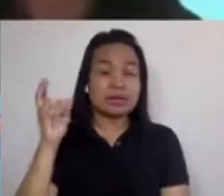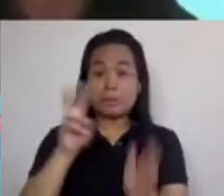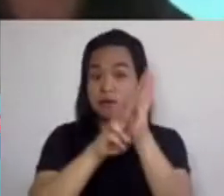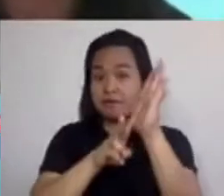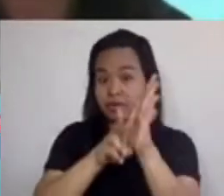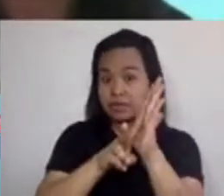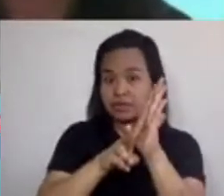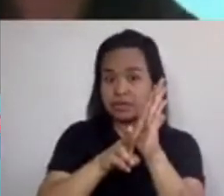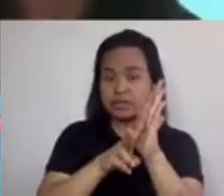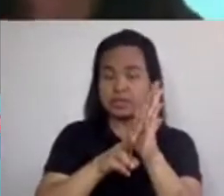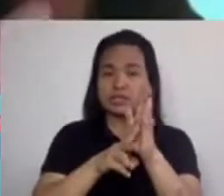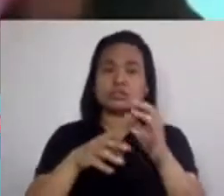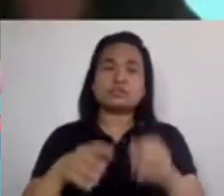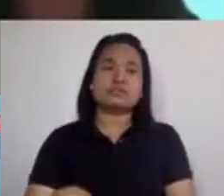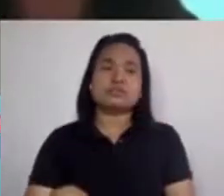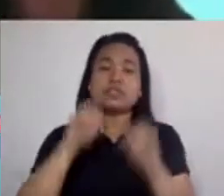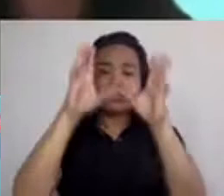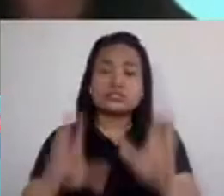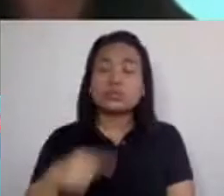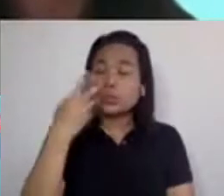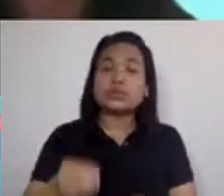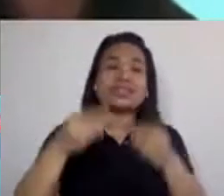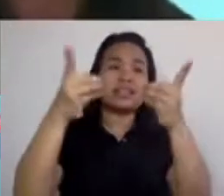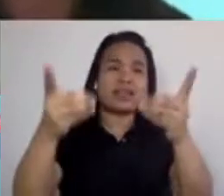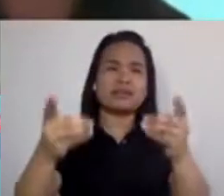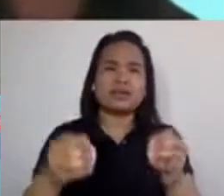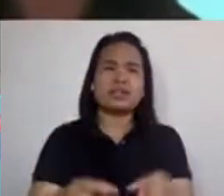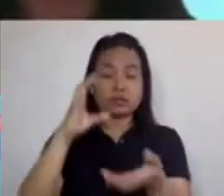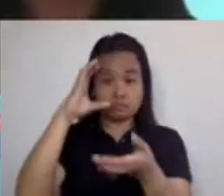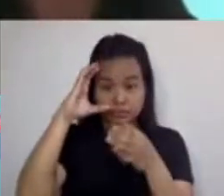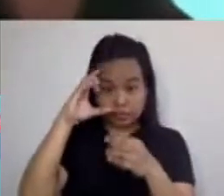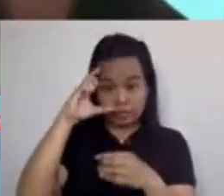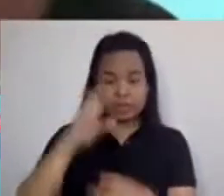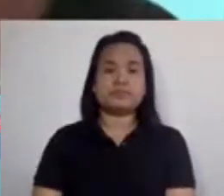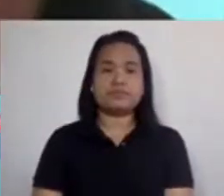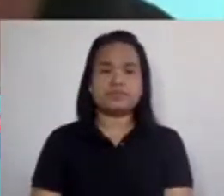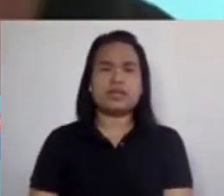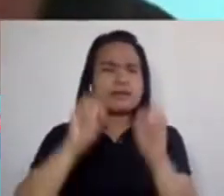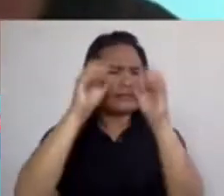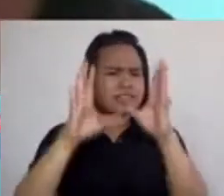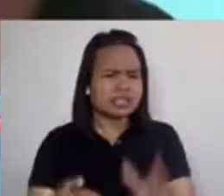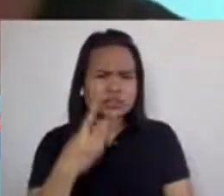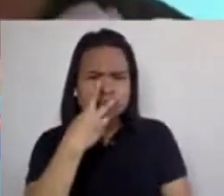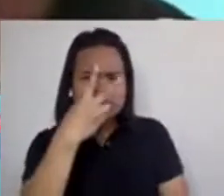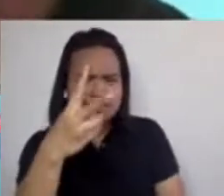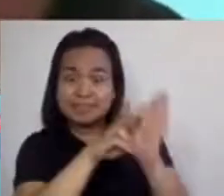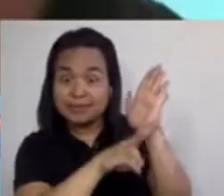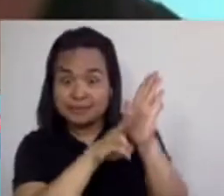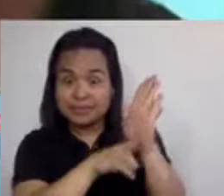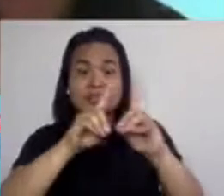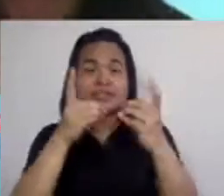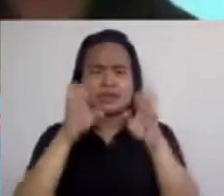the lesson in front of the camera. So they are the teachers that you see on our DepEd Facebook page, delivering